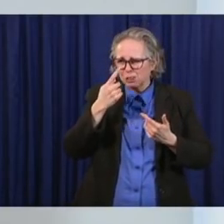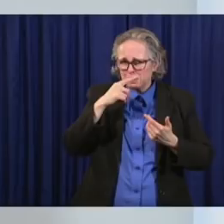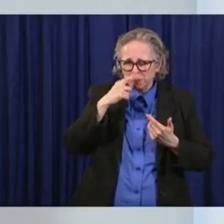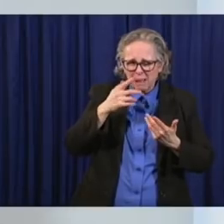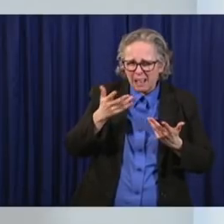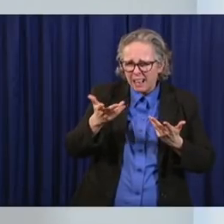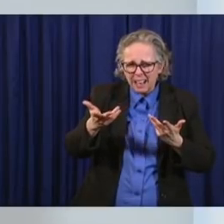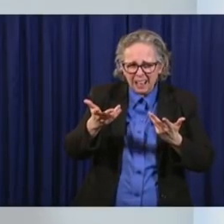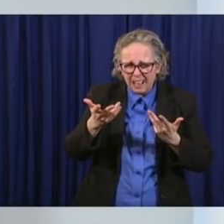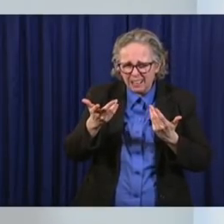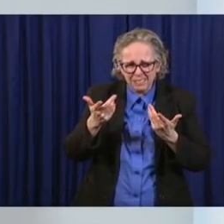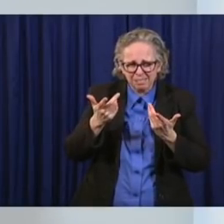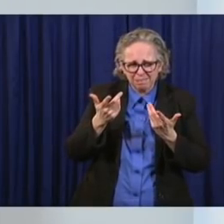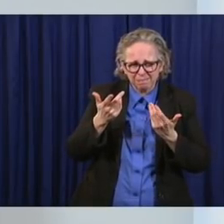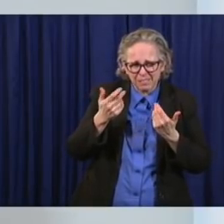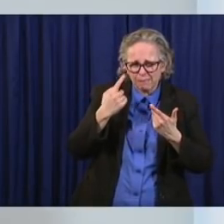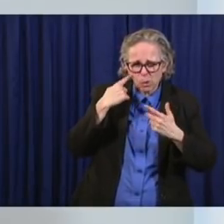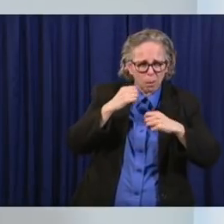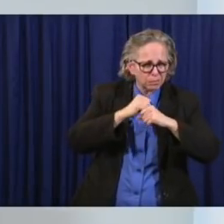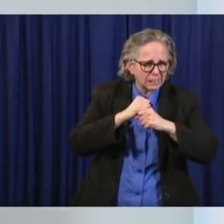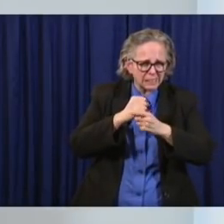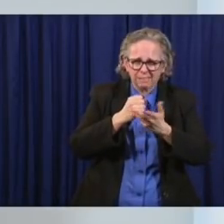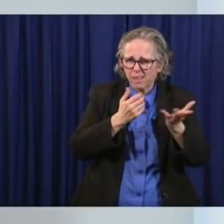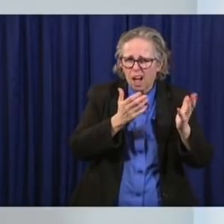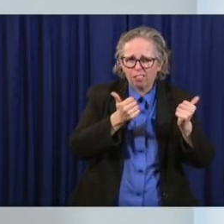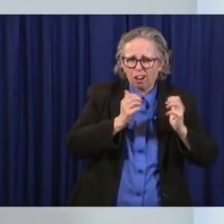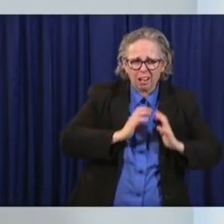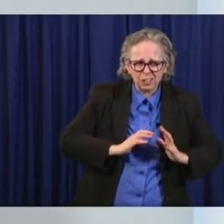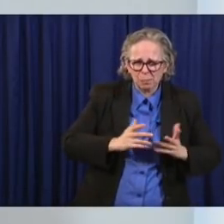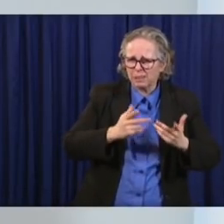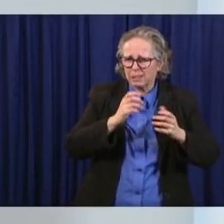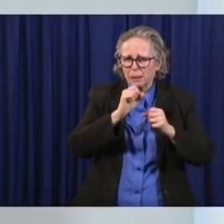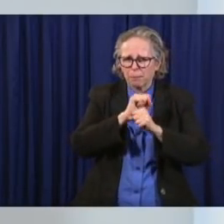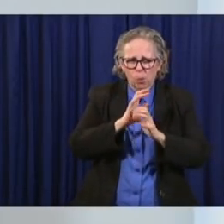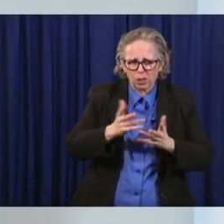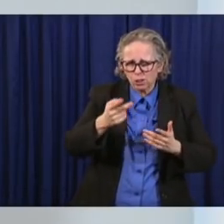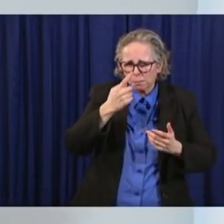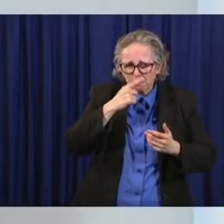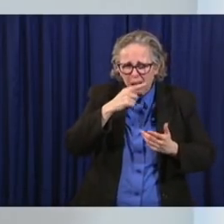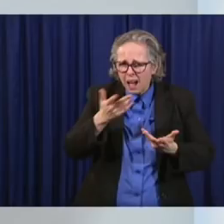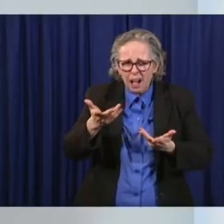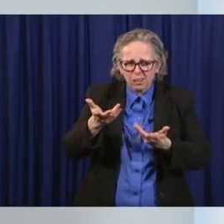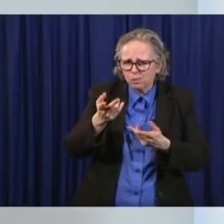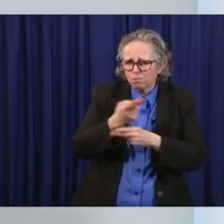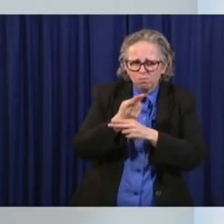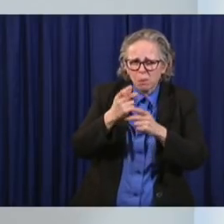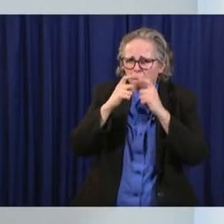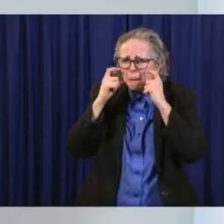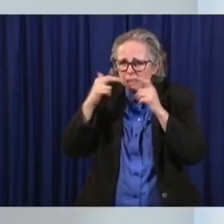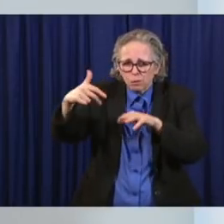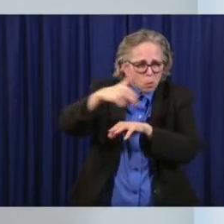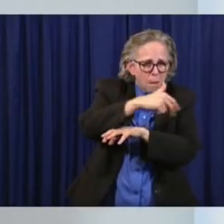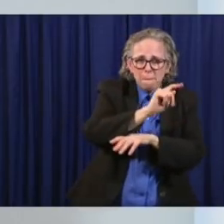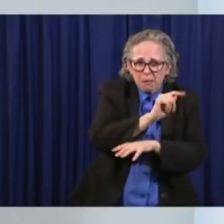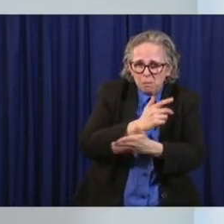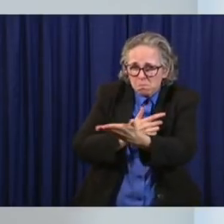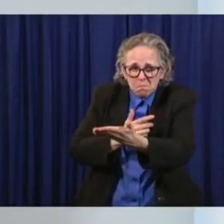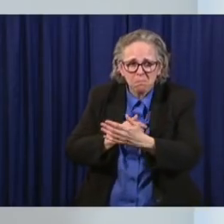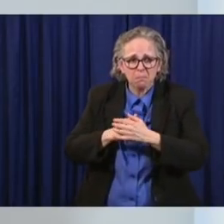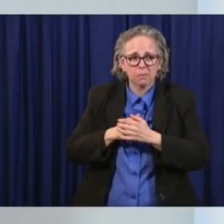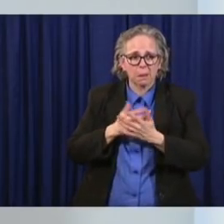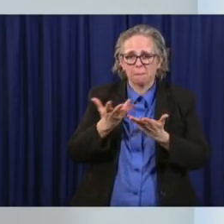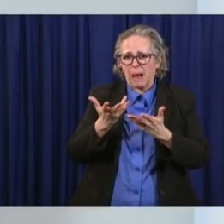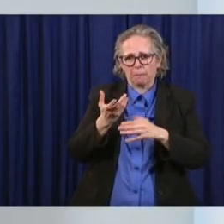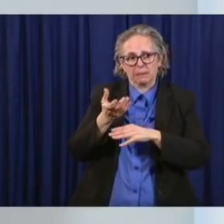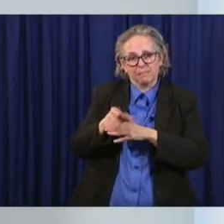the interest of our customers and for the safety of everybody involved, we would like for you to wear a mask. And they may enforce that requirement of